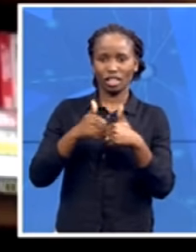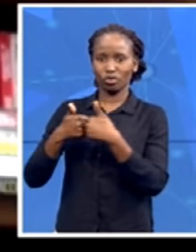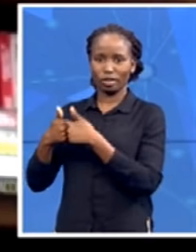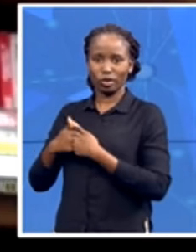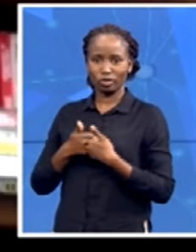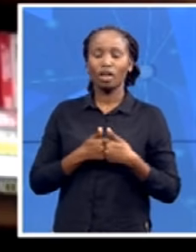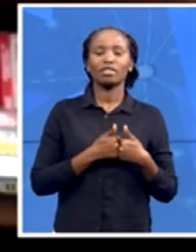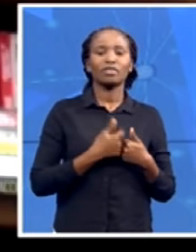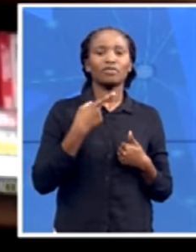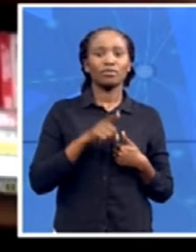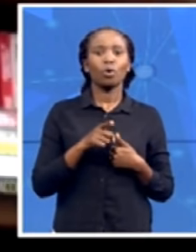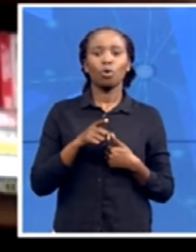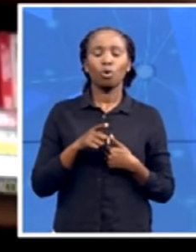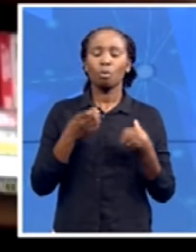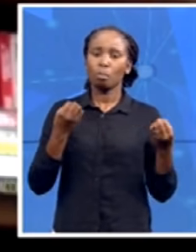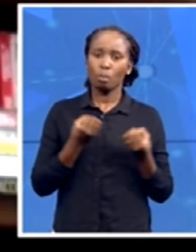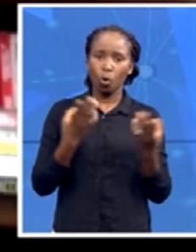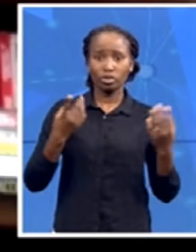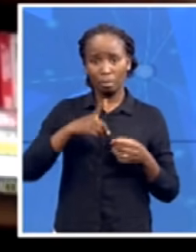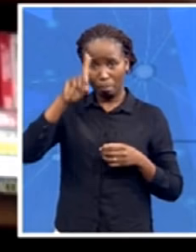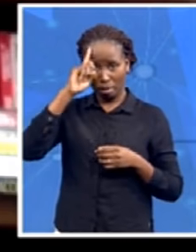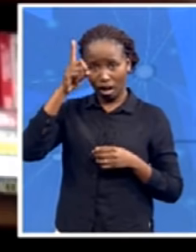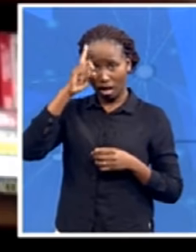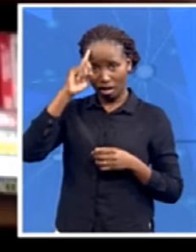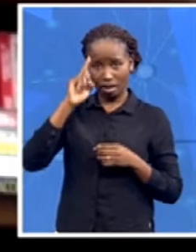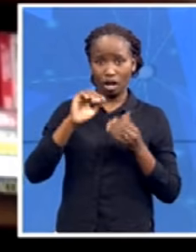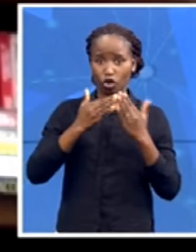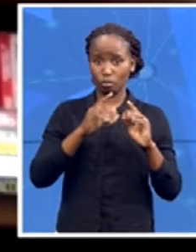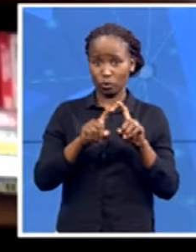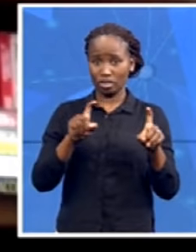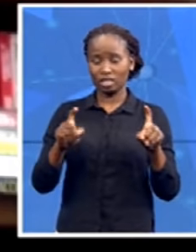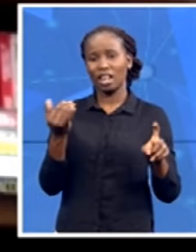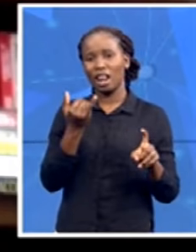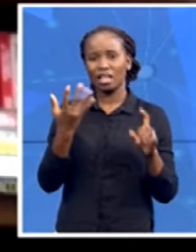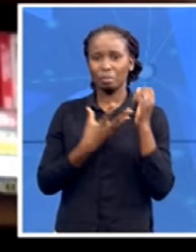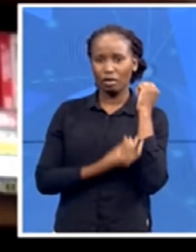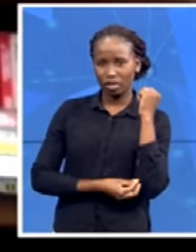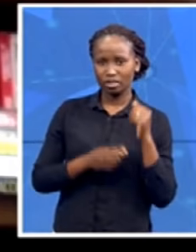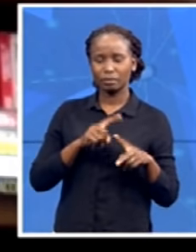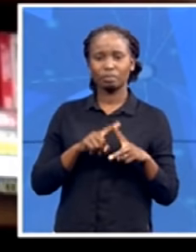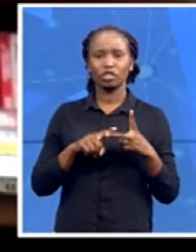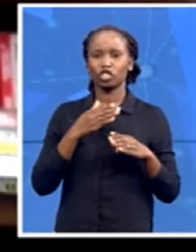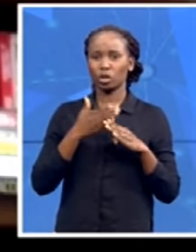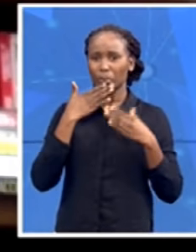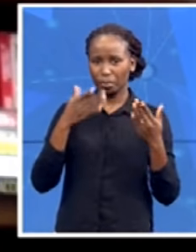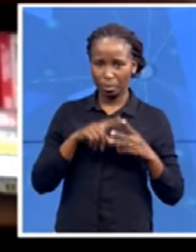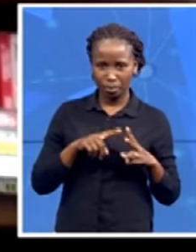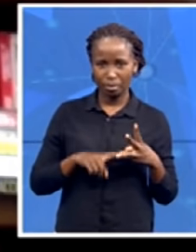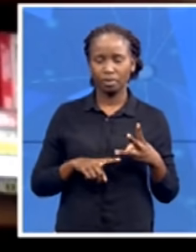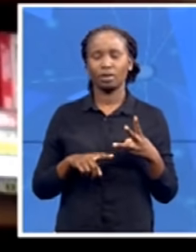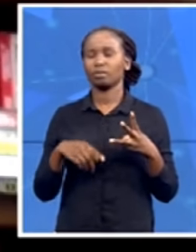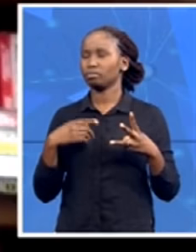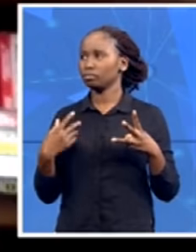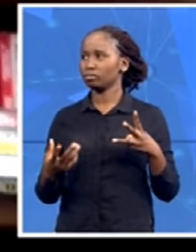predominantly Black communities, like poverty, unemployment, inequality, and so. So